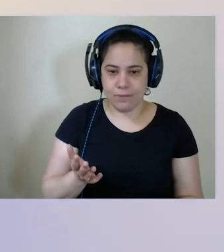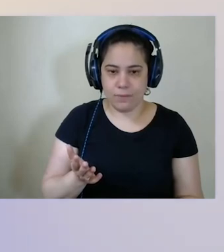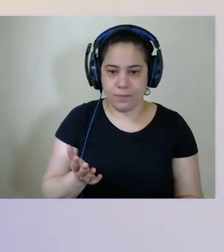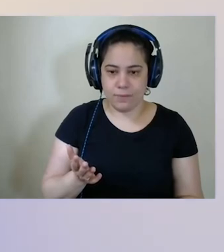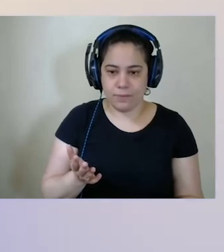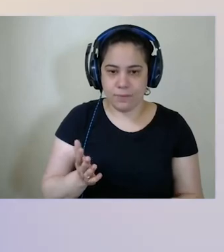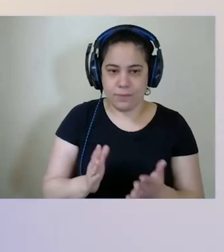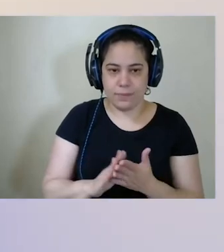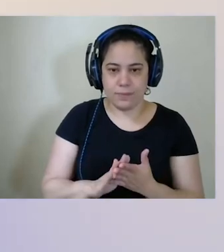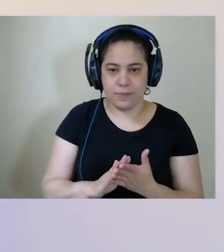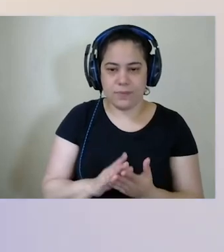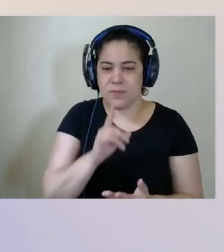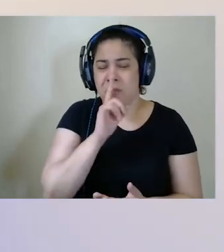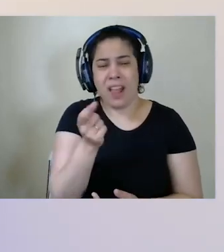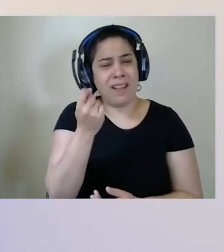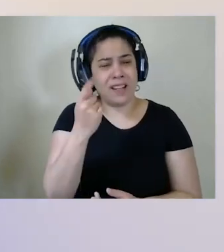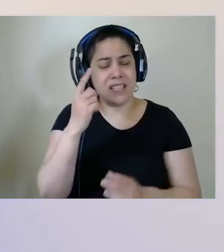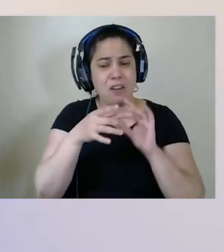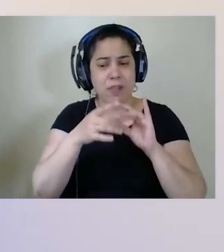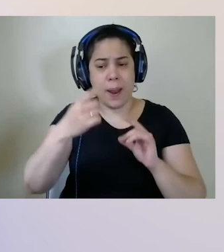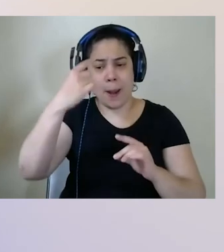There's no one size fits all. And